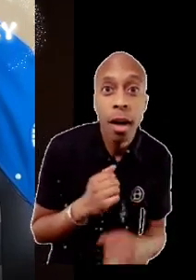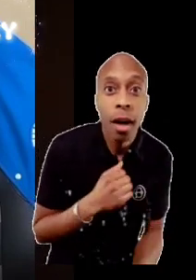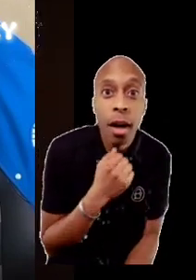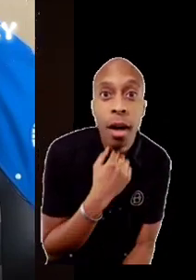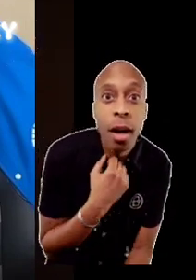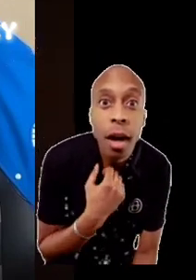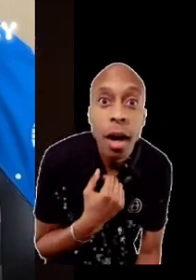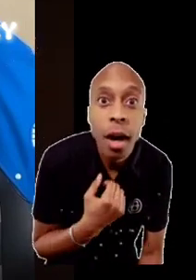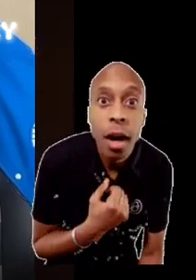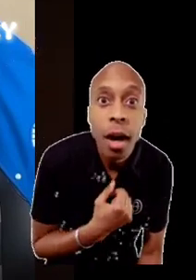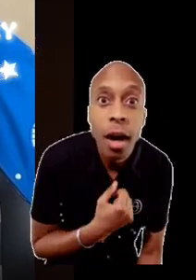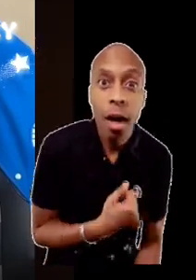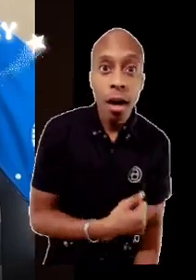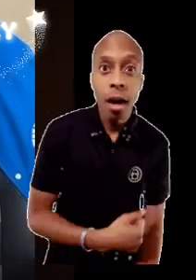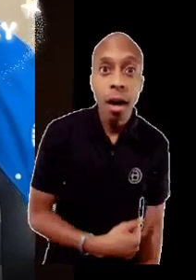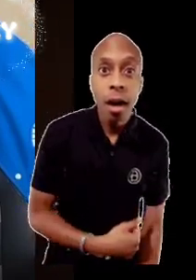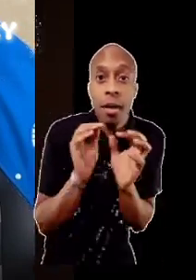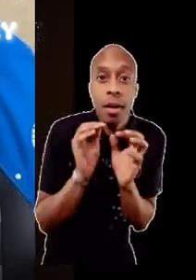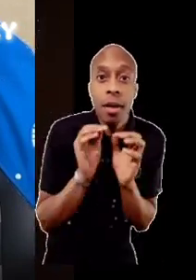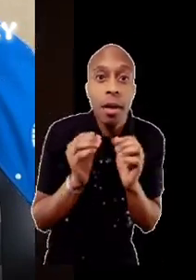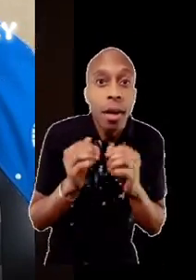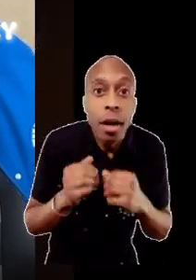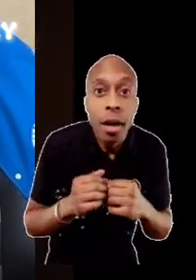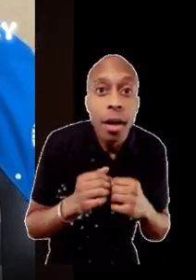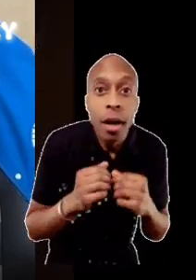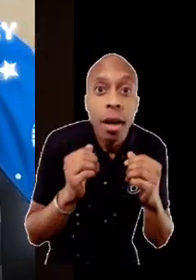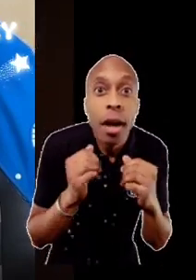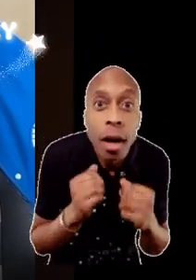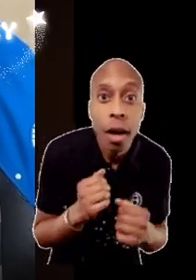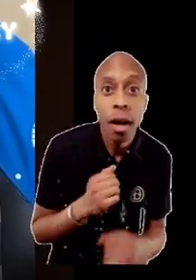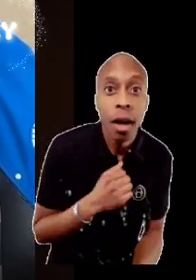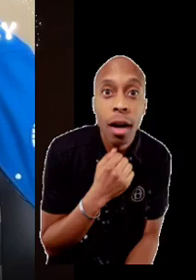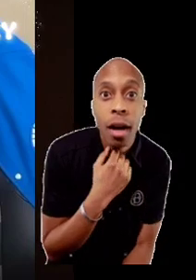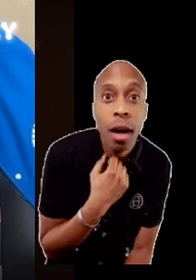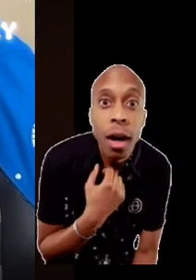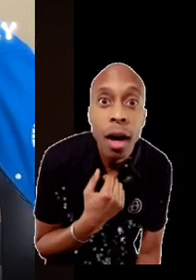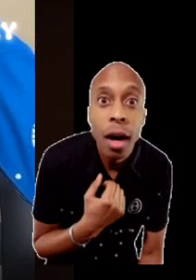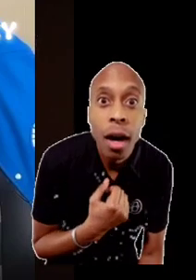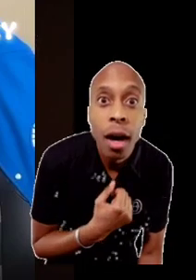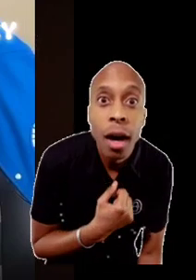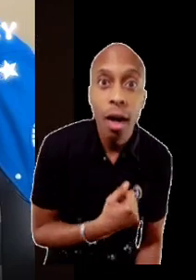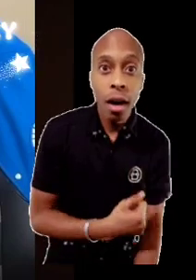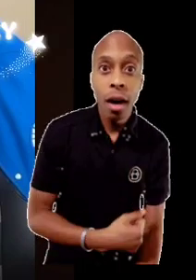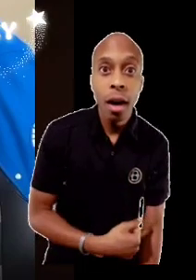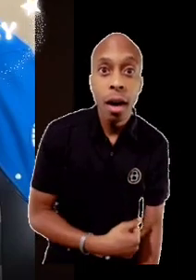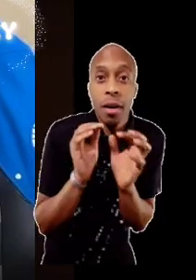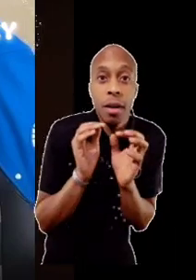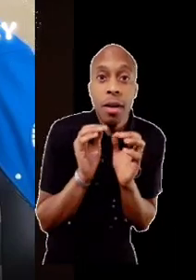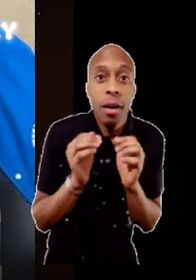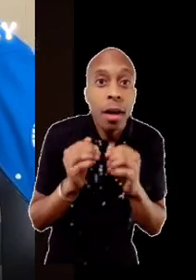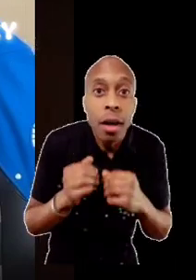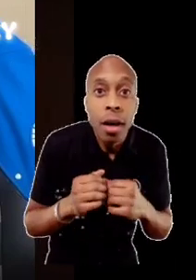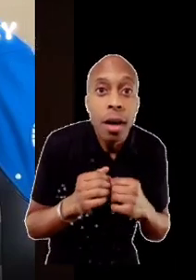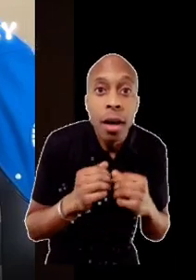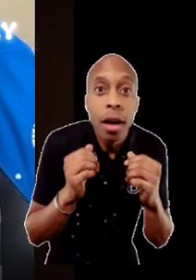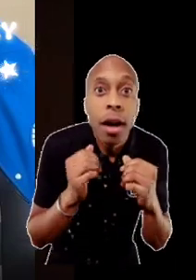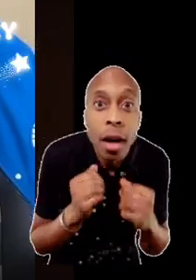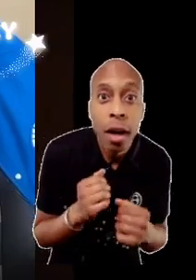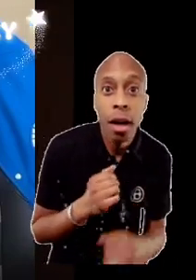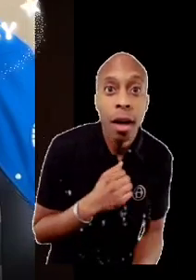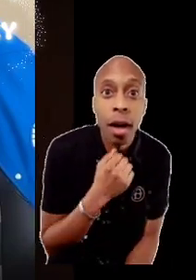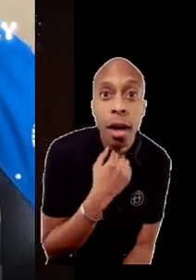my God. They will allow me to take a lie detector test now, including me. Me pay feet.